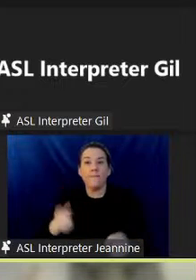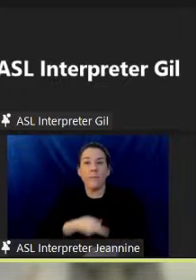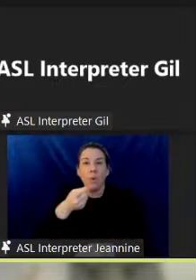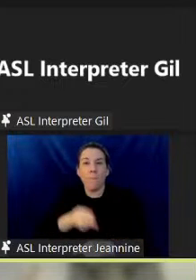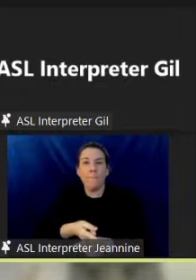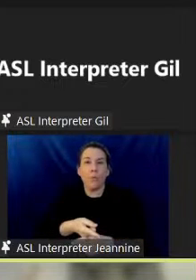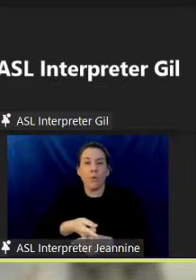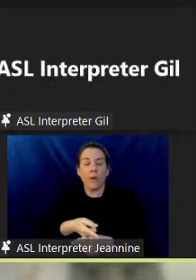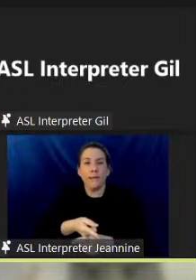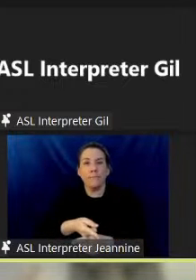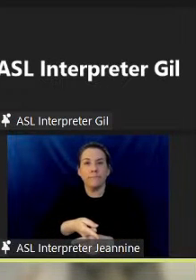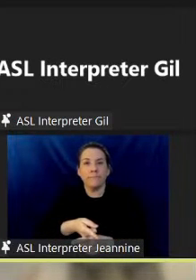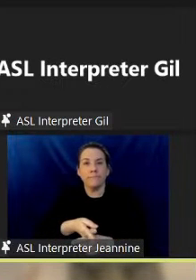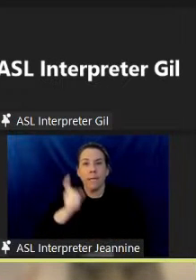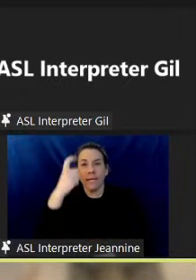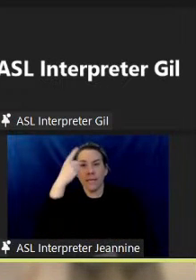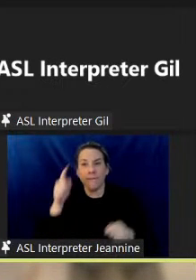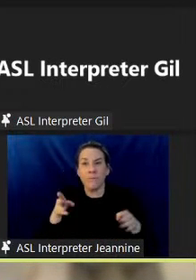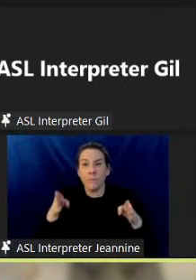government authority.